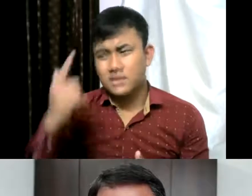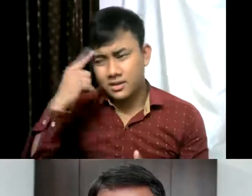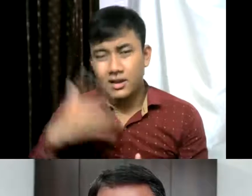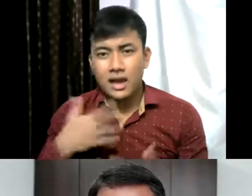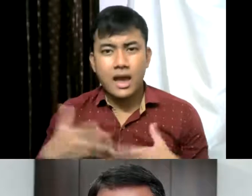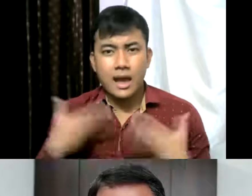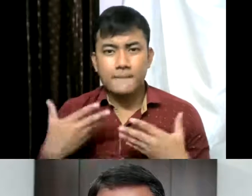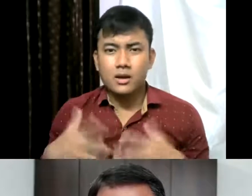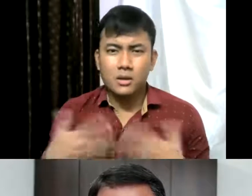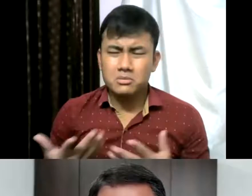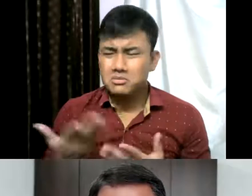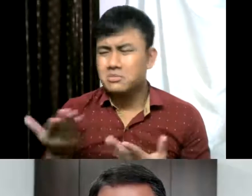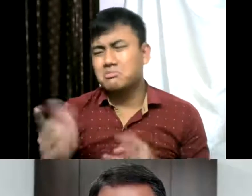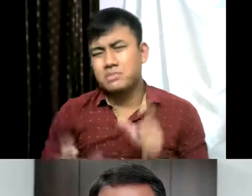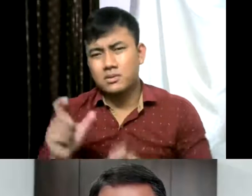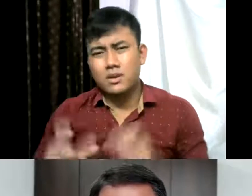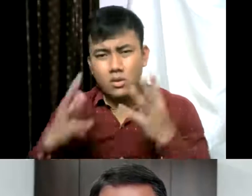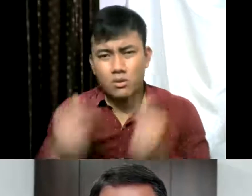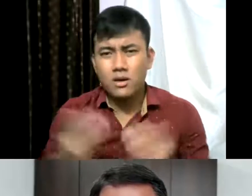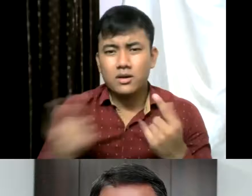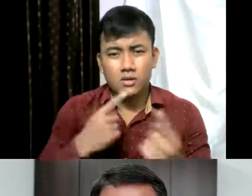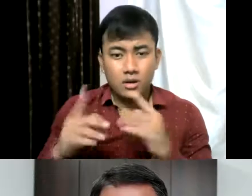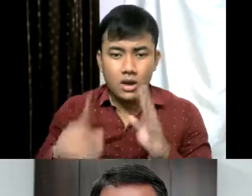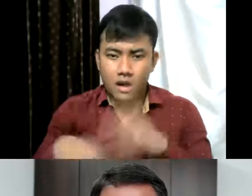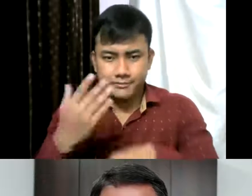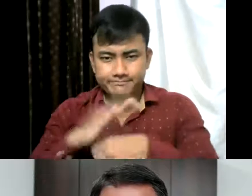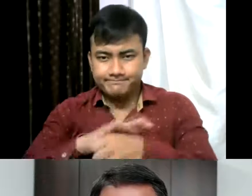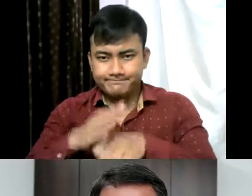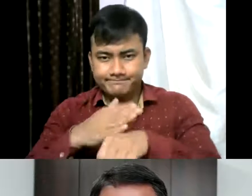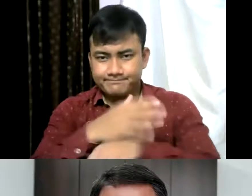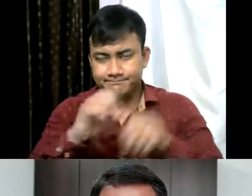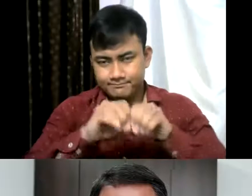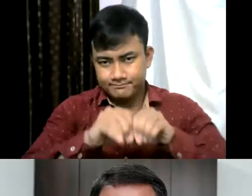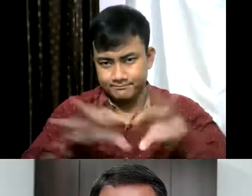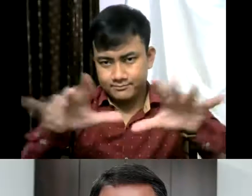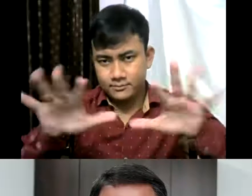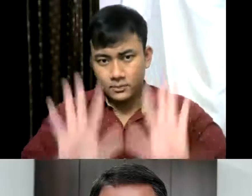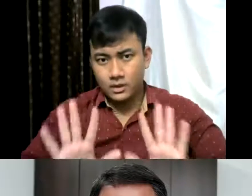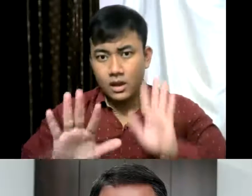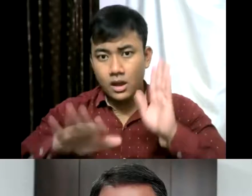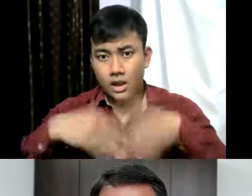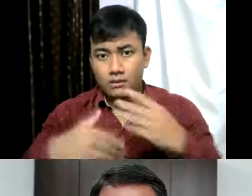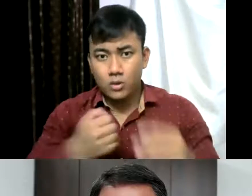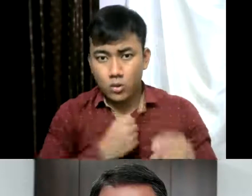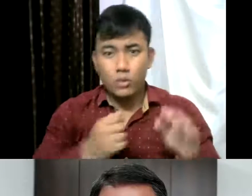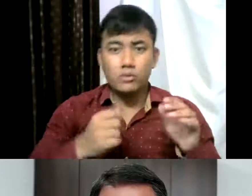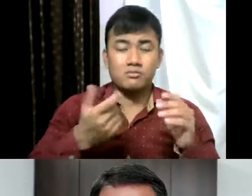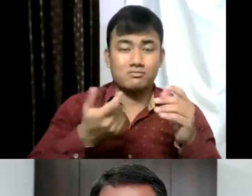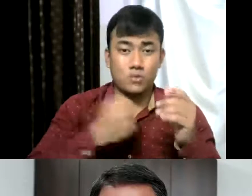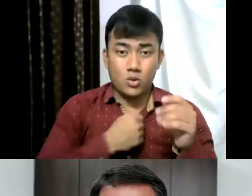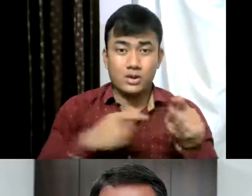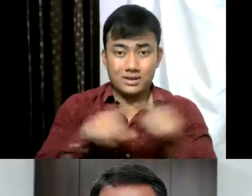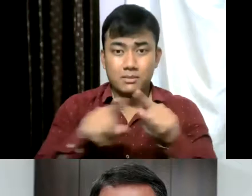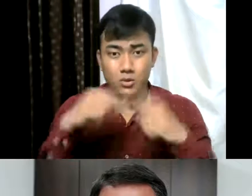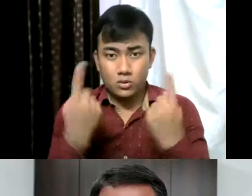space, right? During the pandemic, when suddenly like my flatmates and my friends couldn't meet people